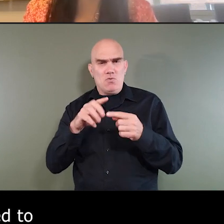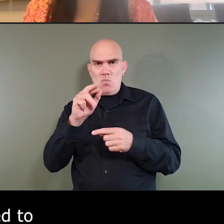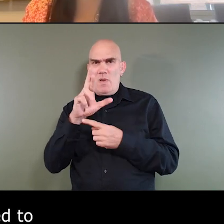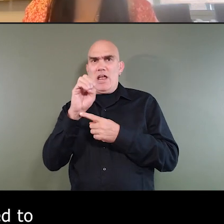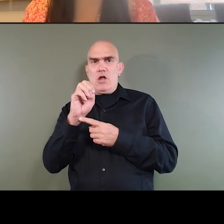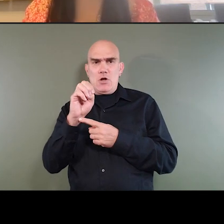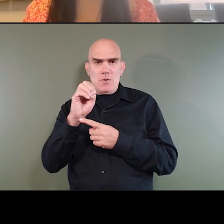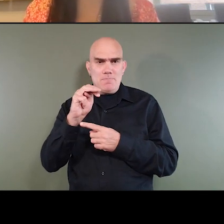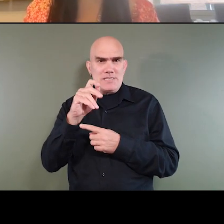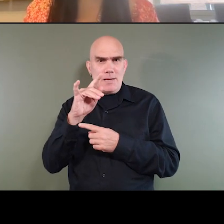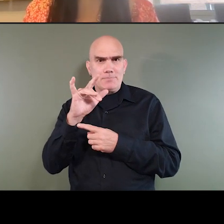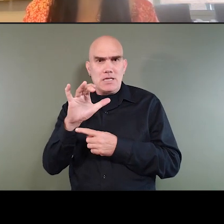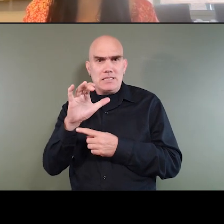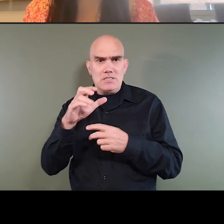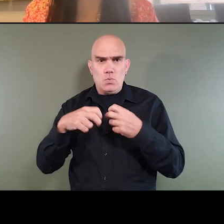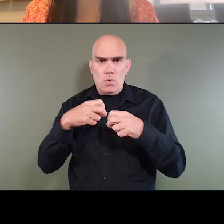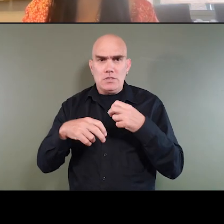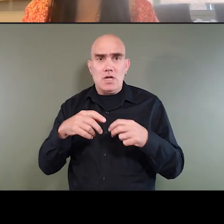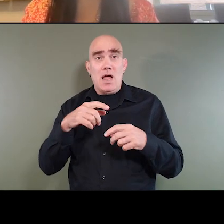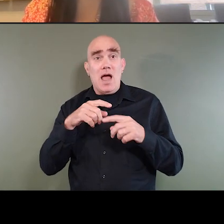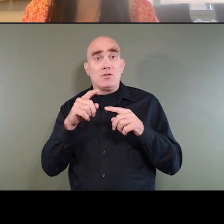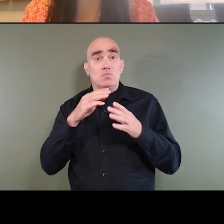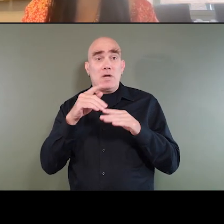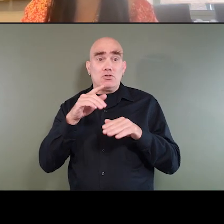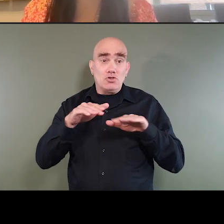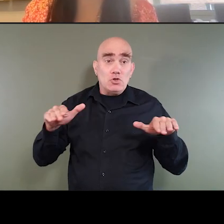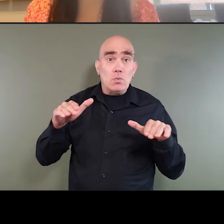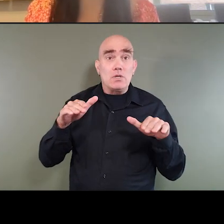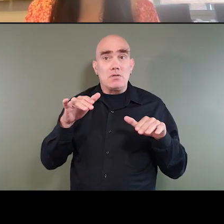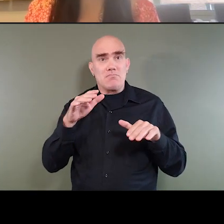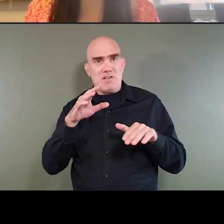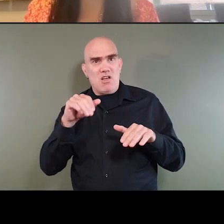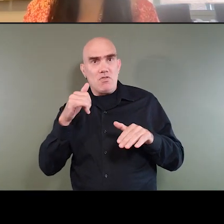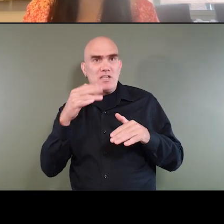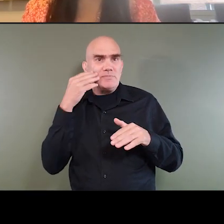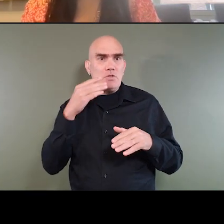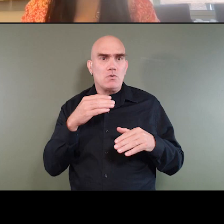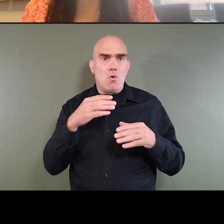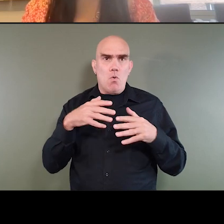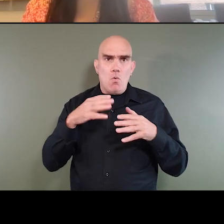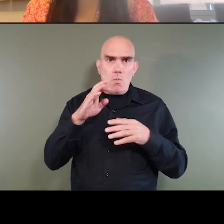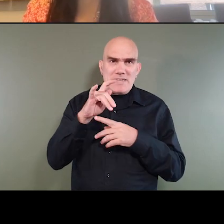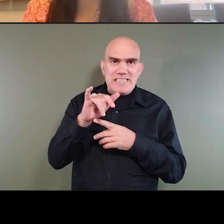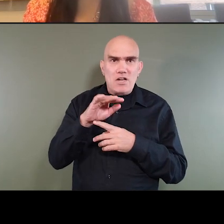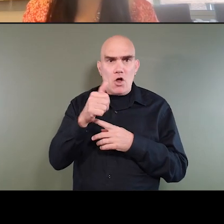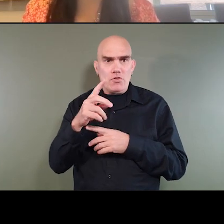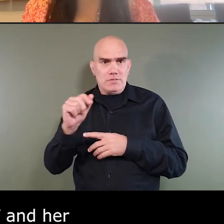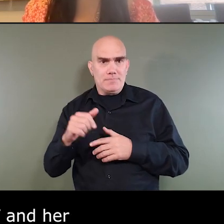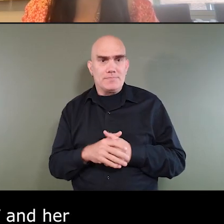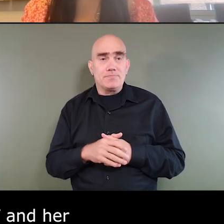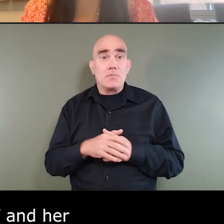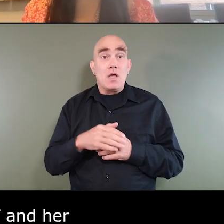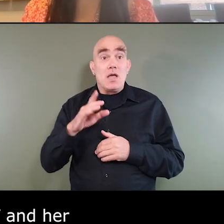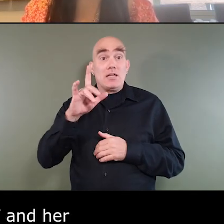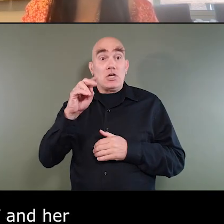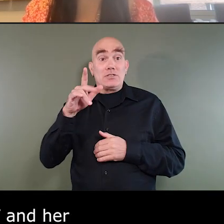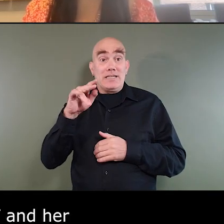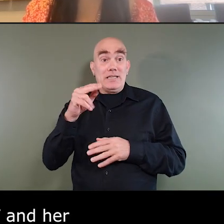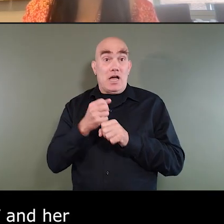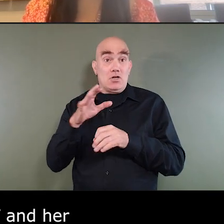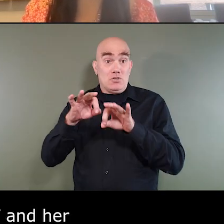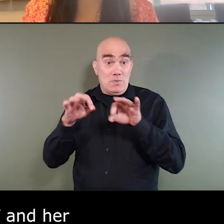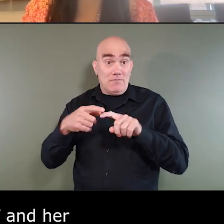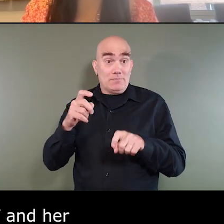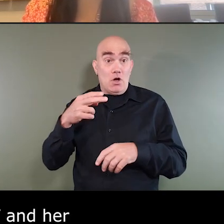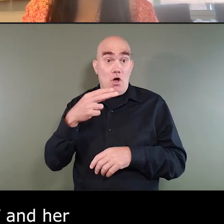metabolic disorders, as well as children and all types of obesity and resulting complications. Dr. McCormack earned her MD from Harvard and